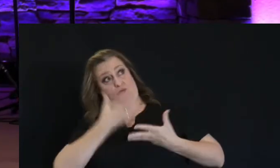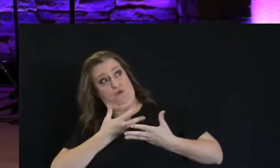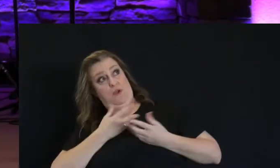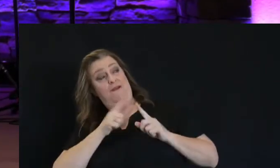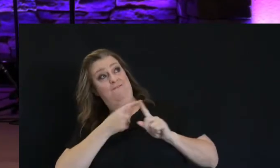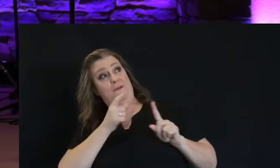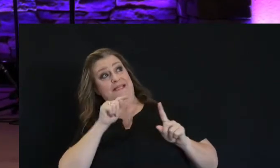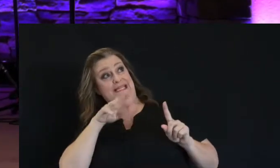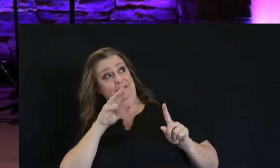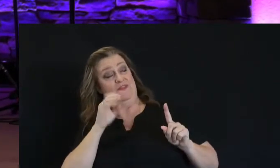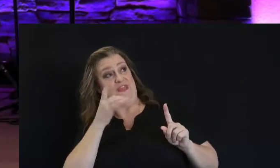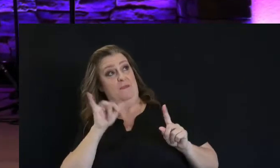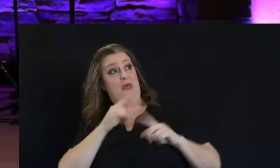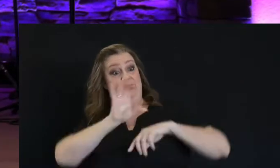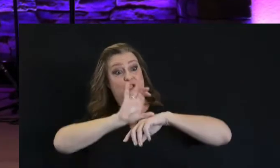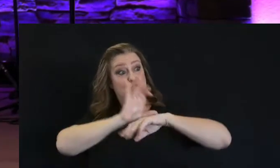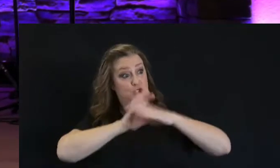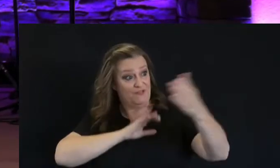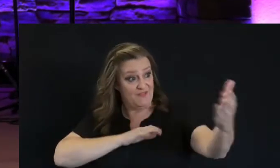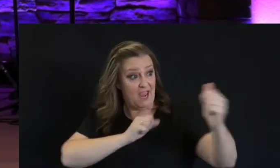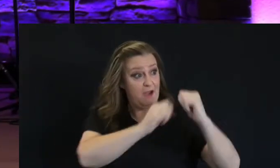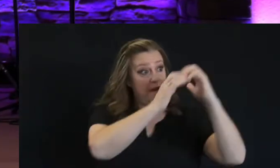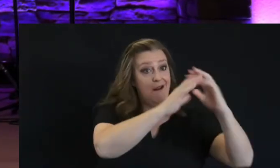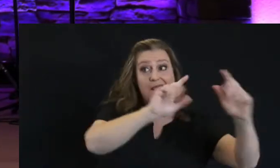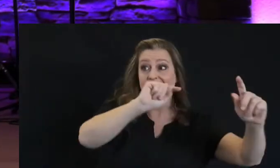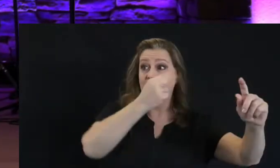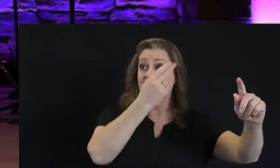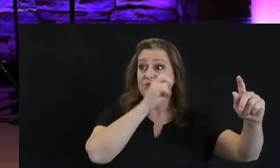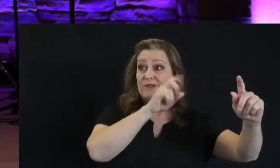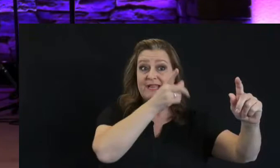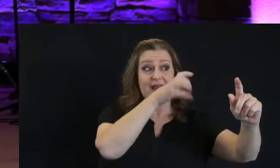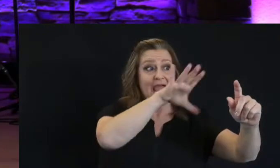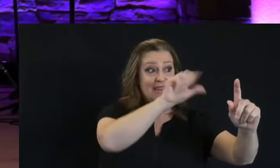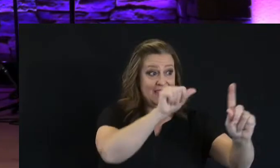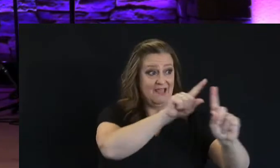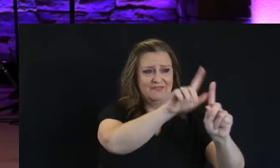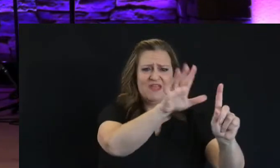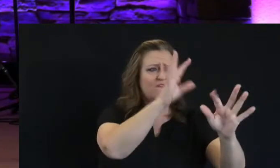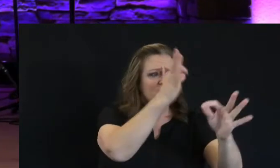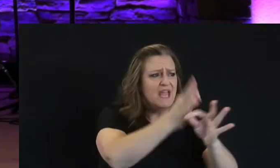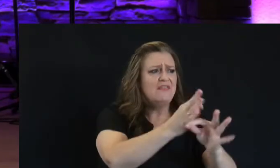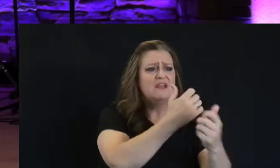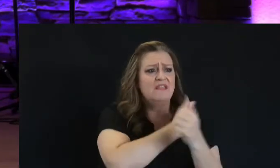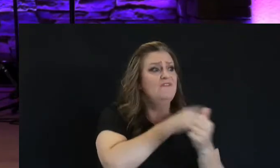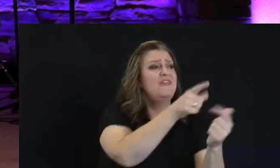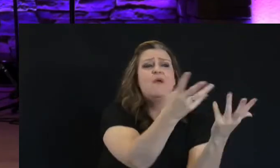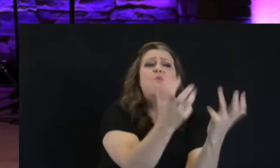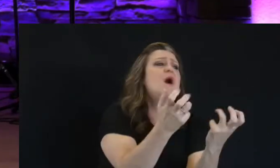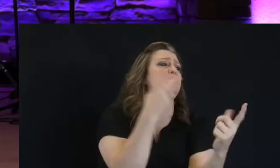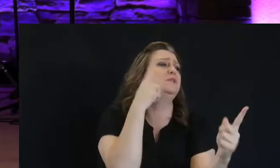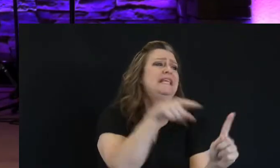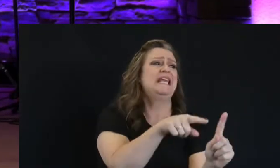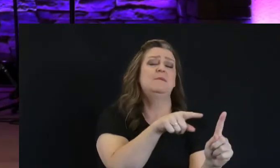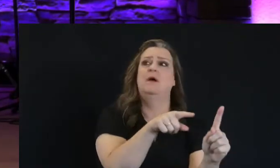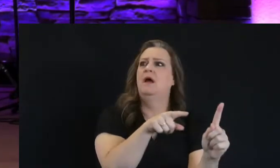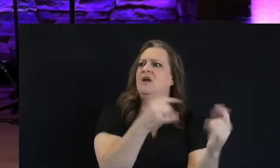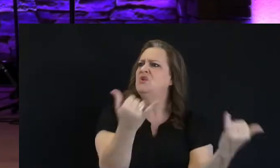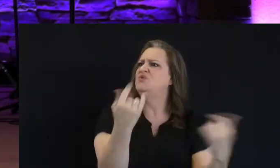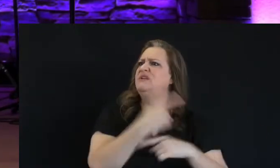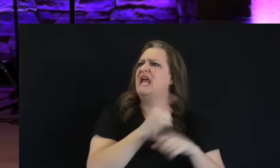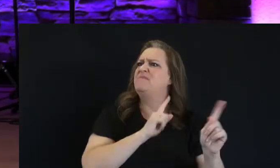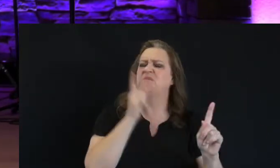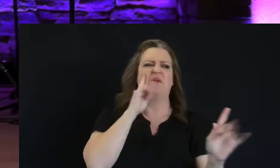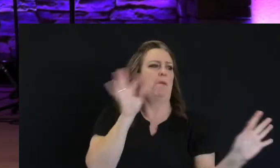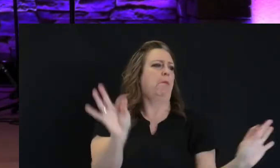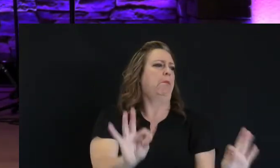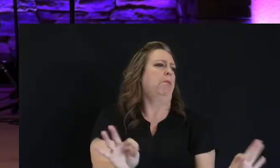Timothy about the church in Thessalonica, about their faith and love and about their longing to see him, wouldn't even be considered significant enough